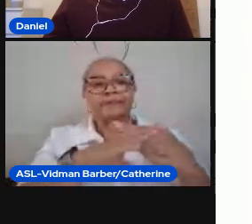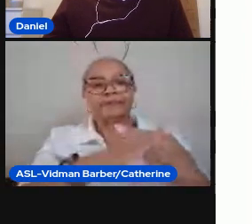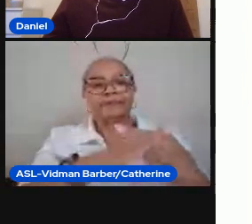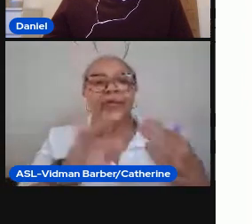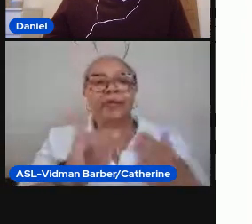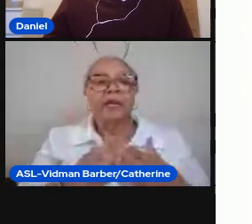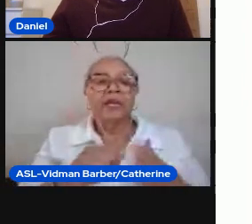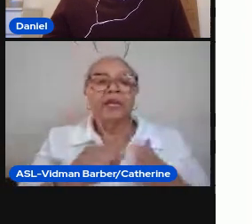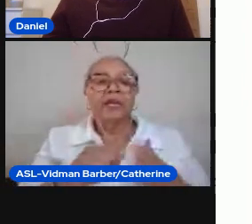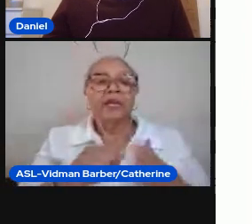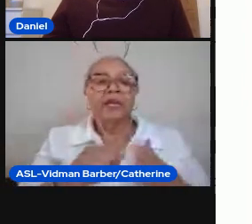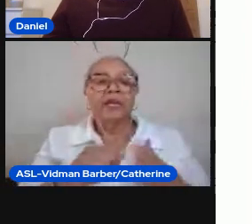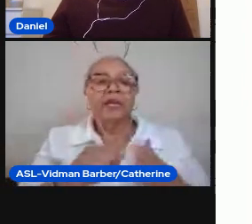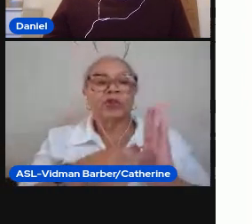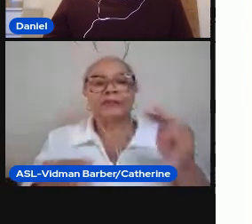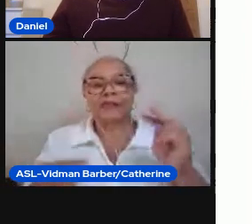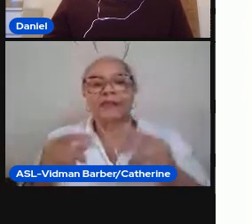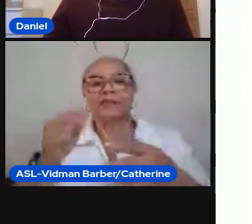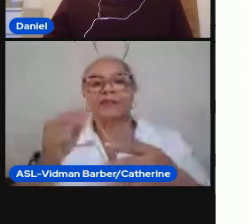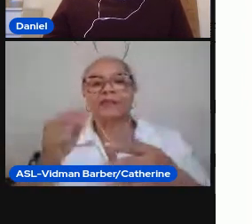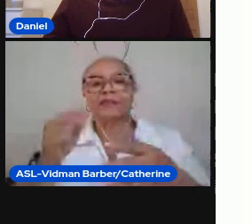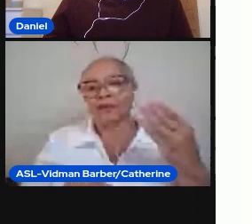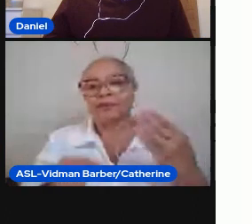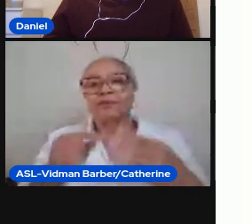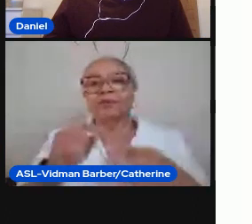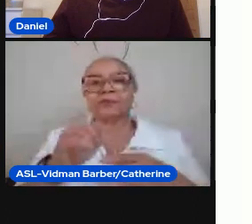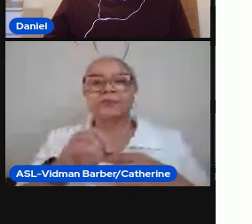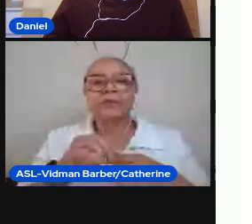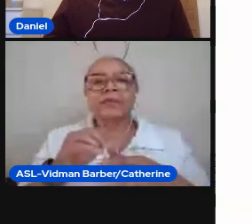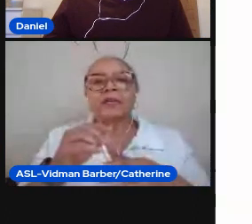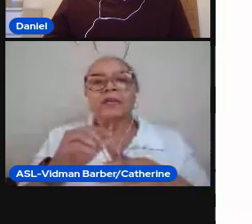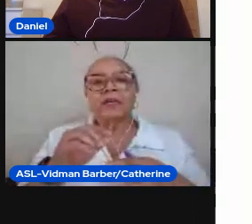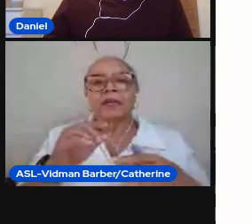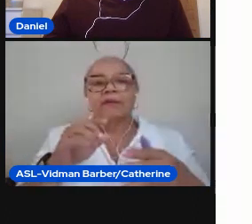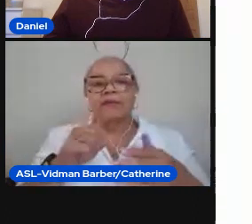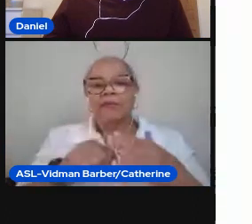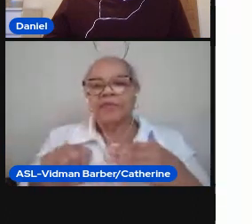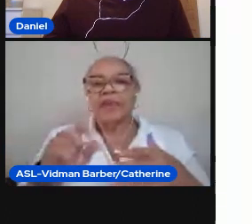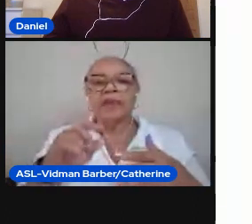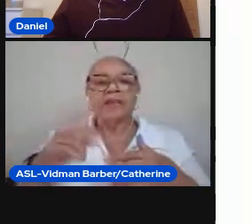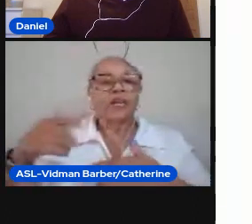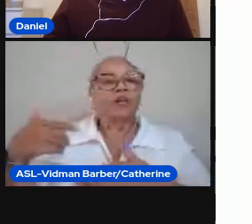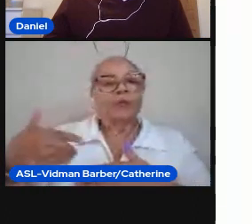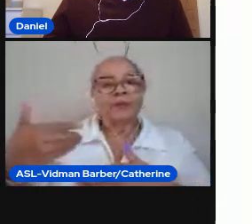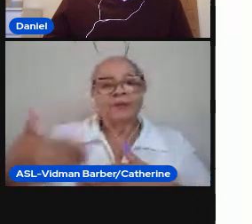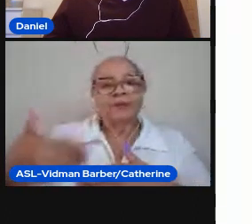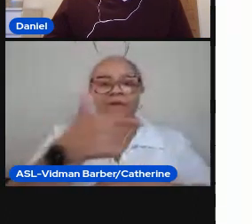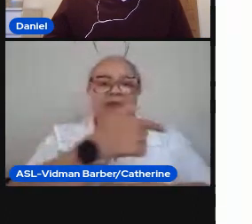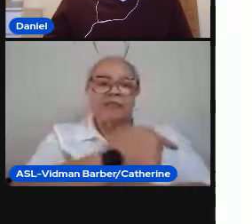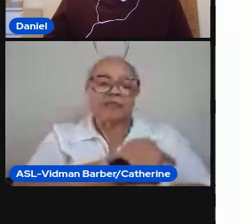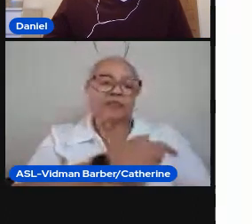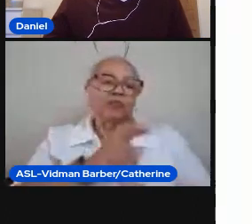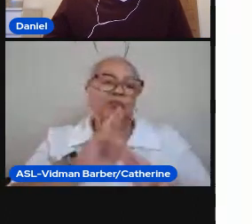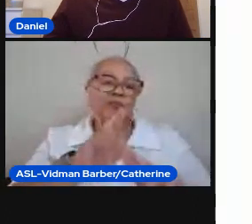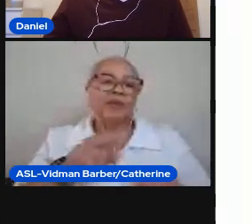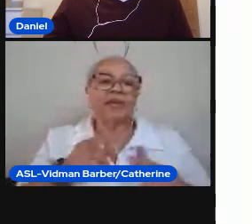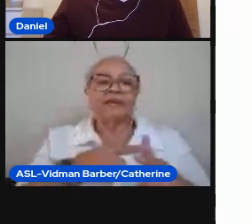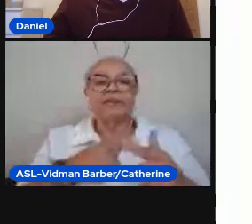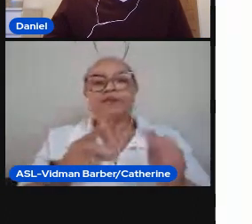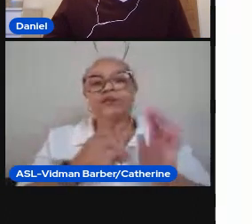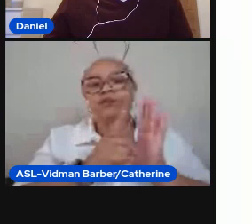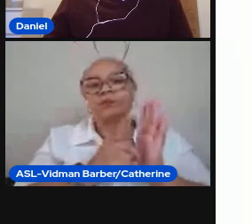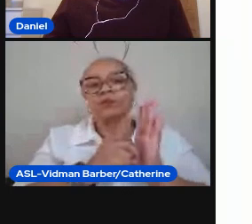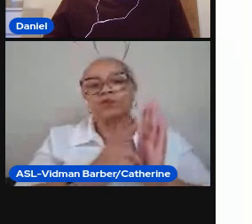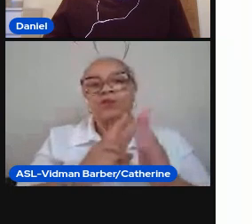genetic factors underlying heritability of vaccine responses, and demonstrated the ability to predict vaccine